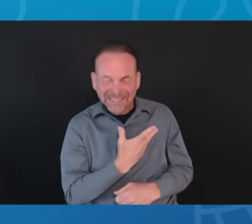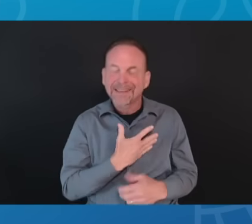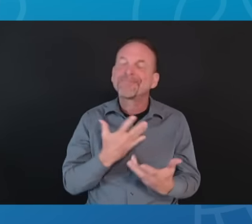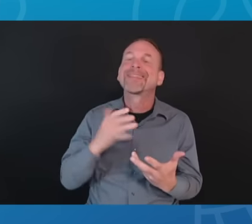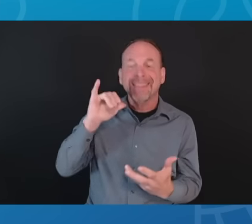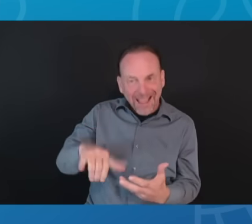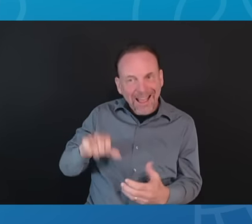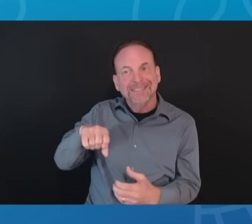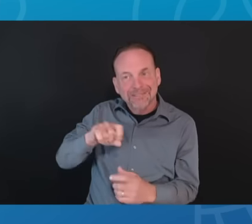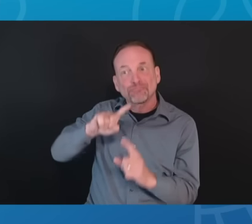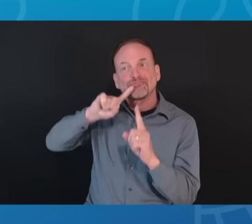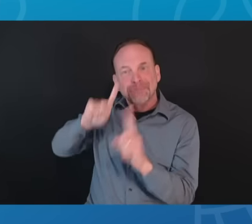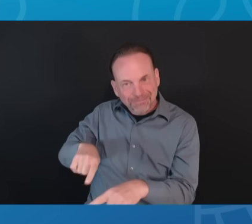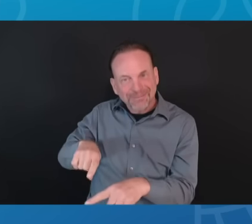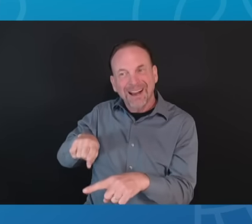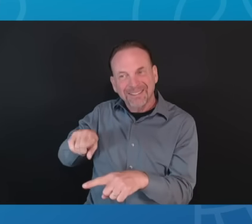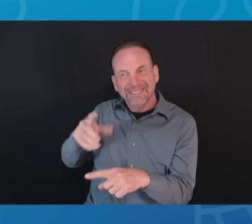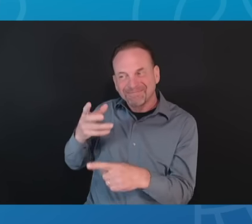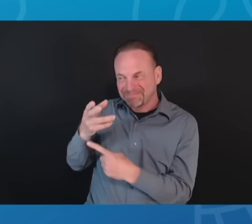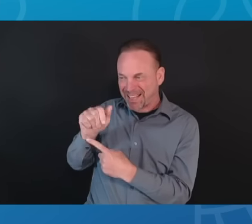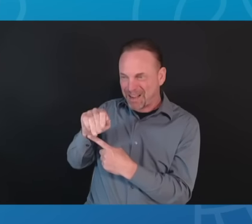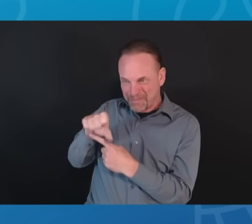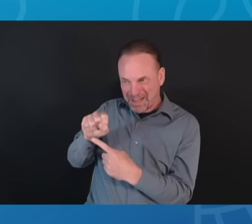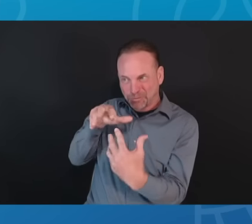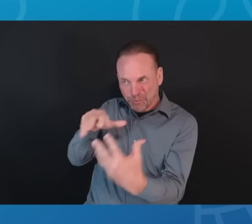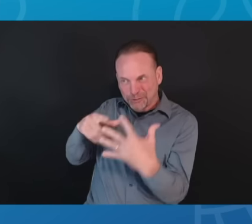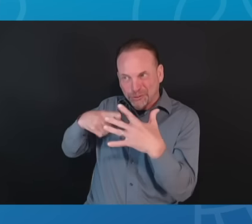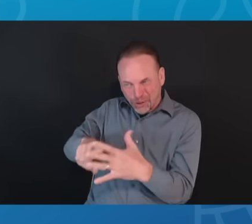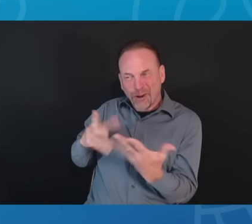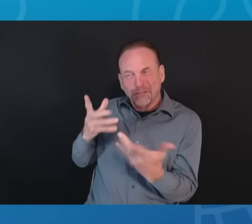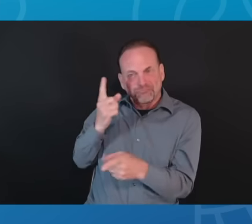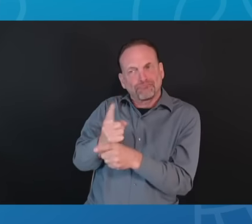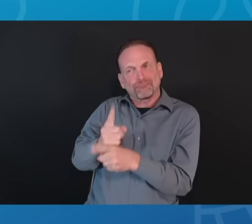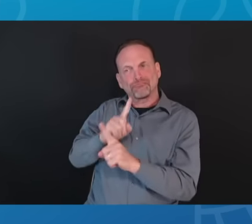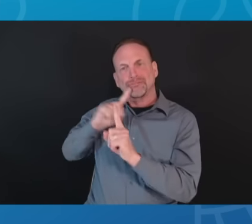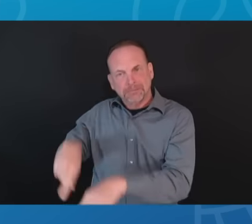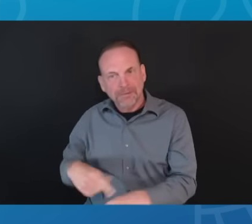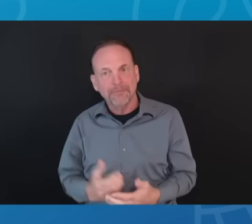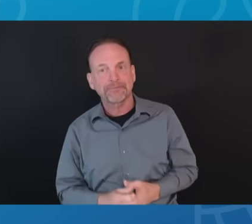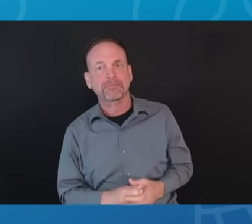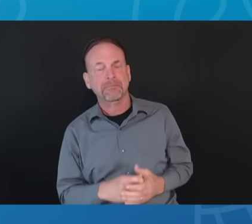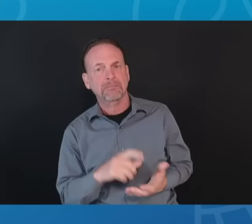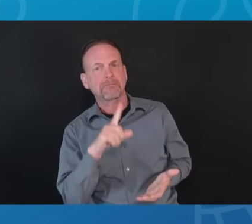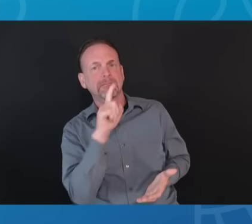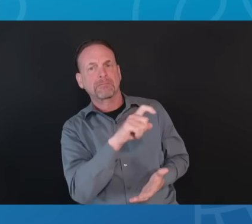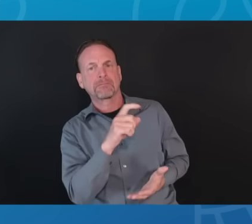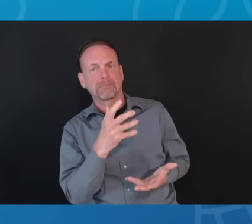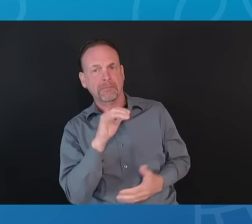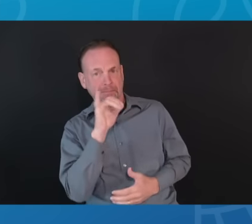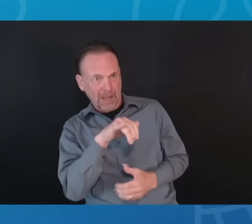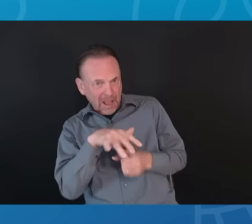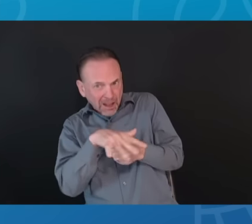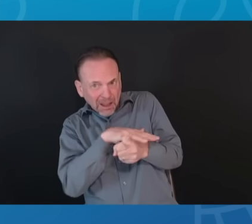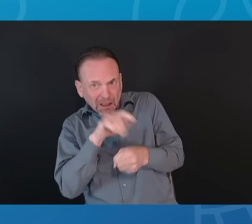it's a complicated question, is the point. Let me ask you about a report in Drop Site. And it says that Secretary